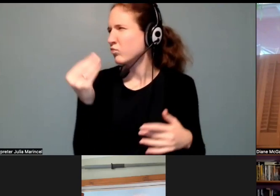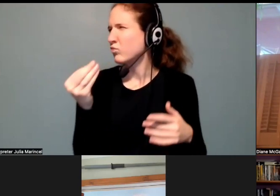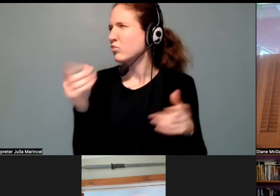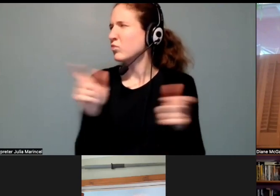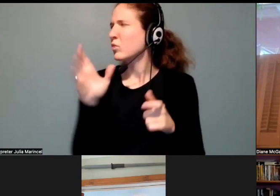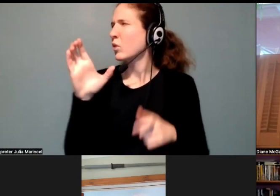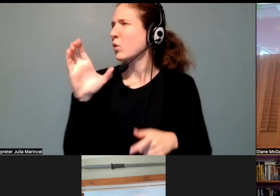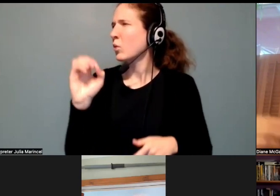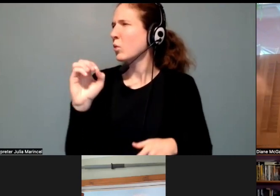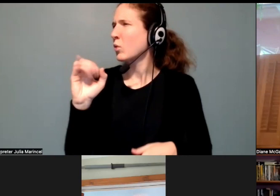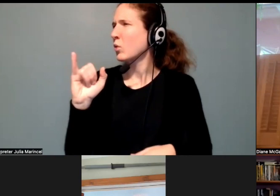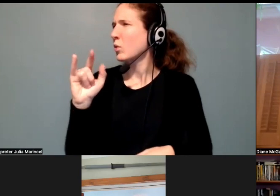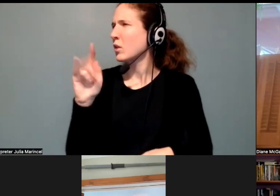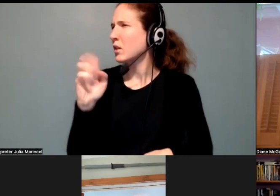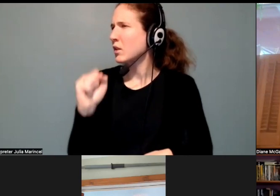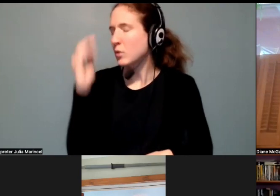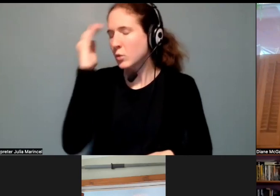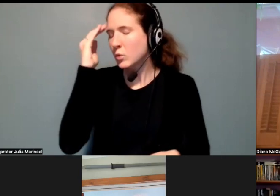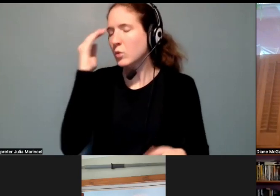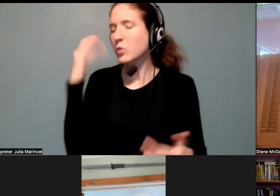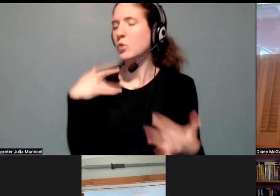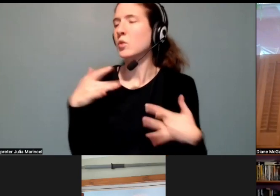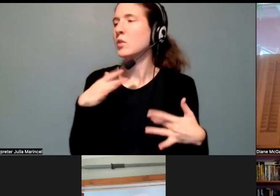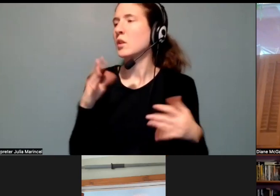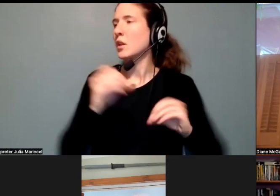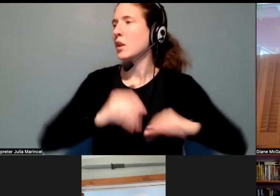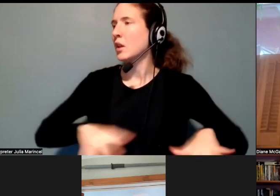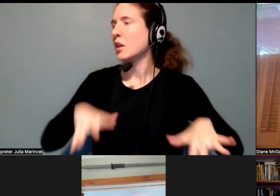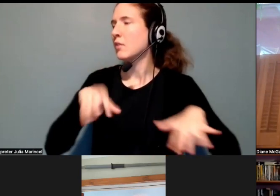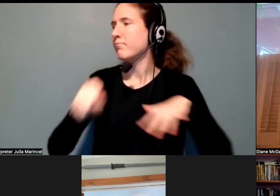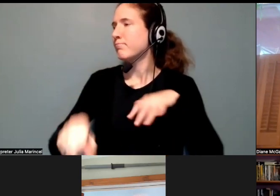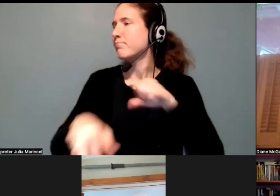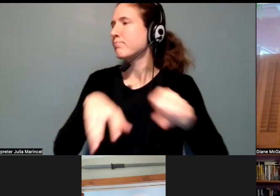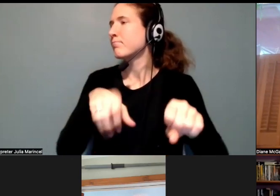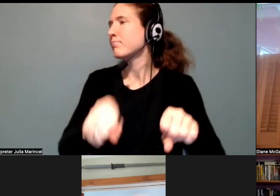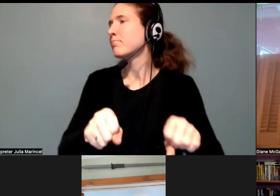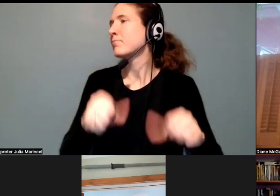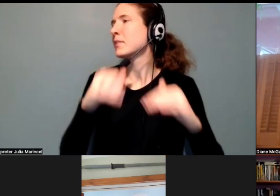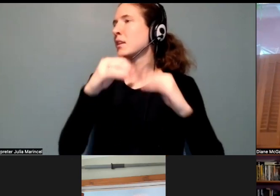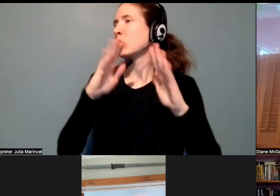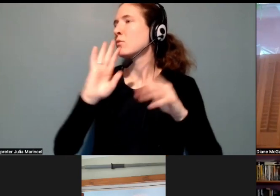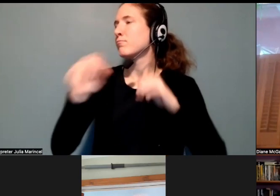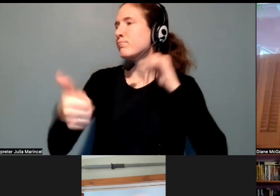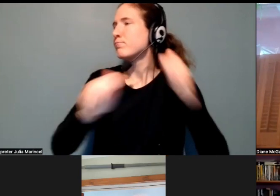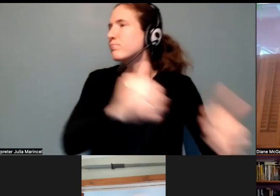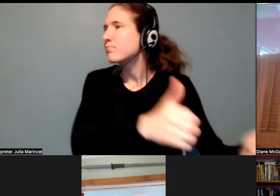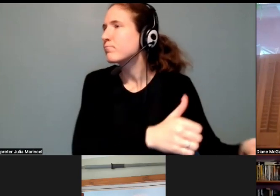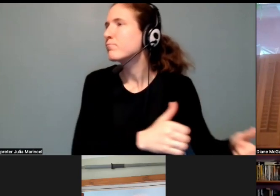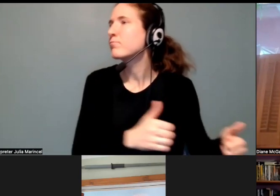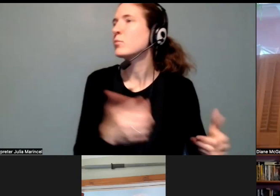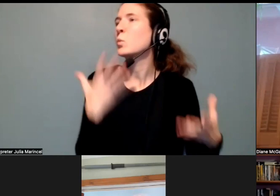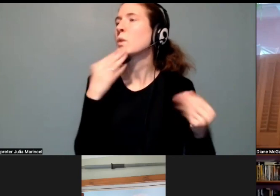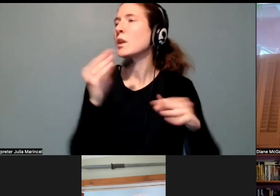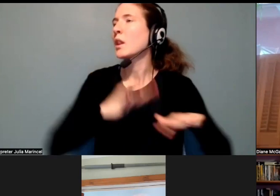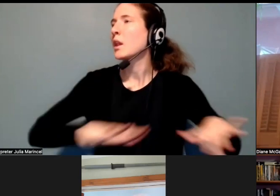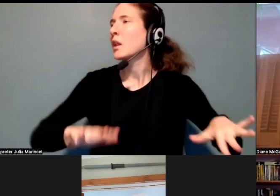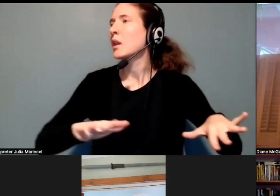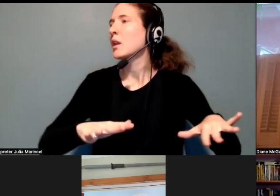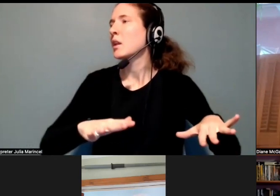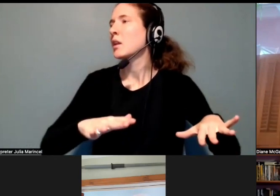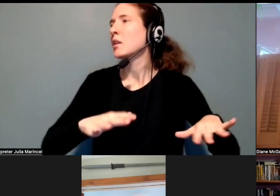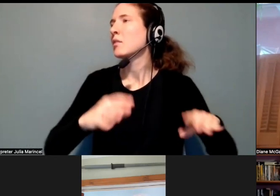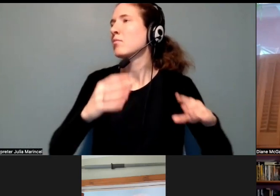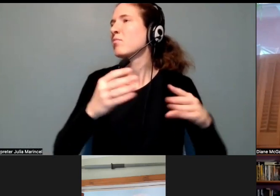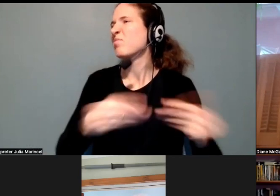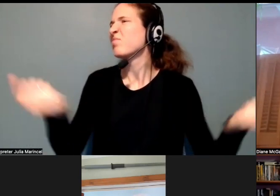building houses and getting rid of wetlands and things like that. So we're trying to conserve them, right? And